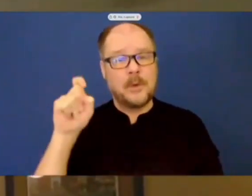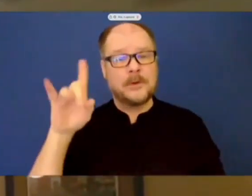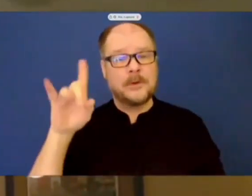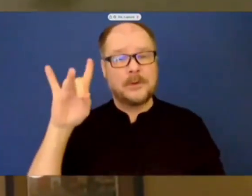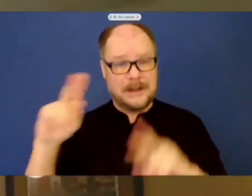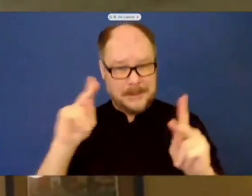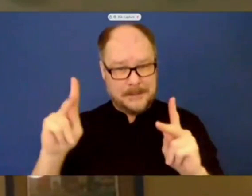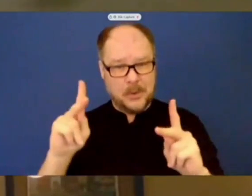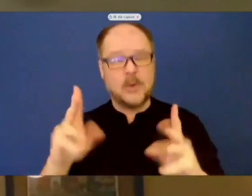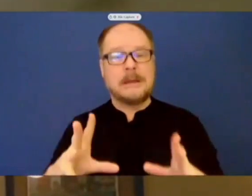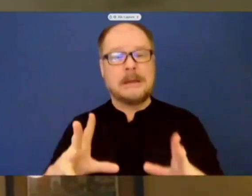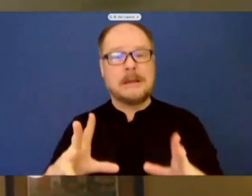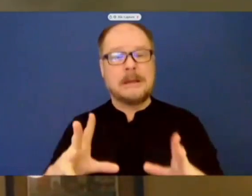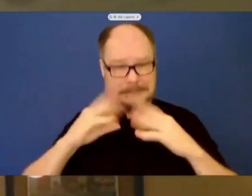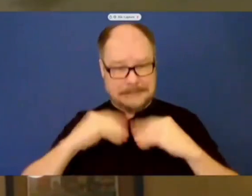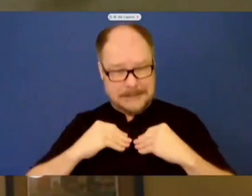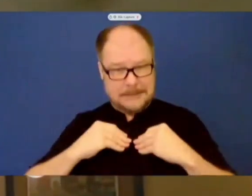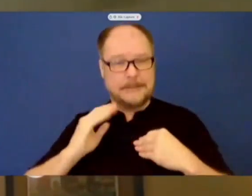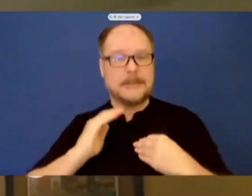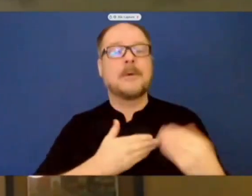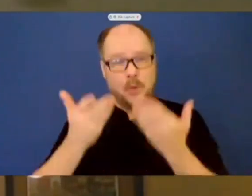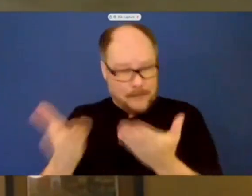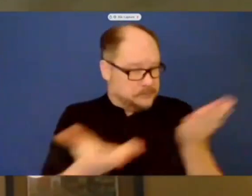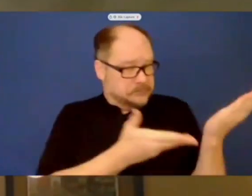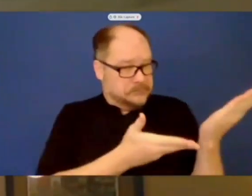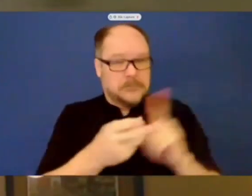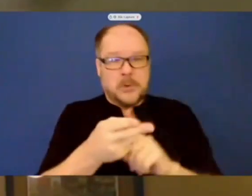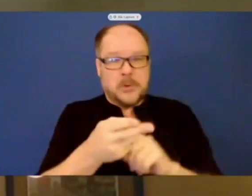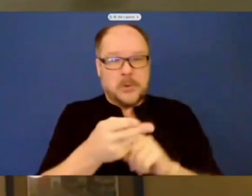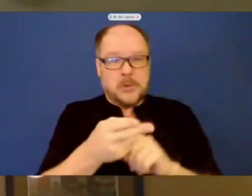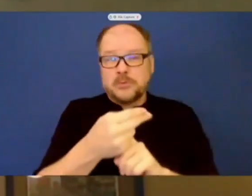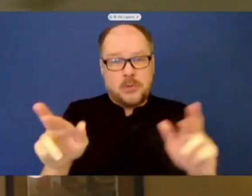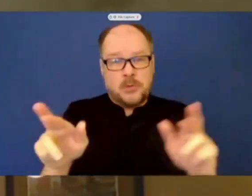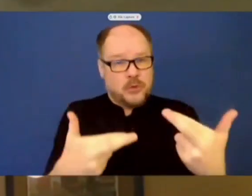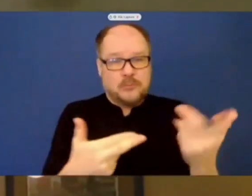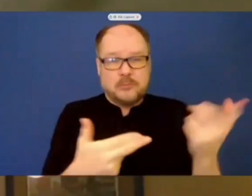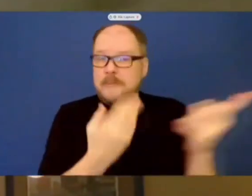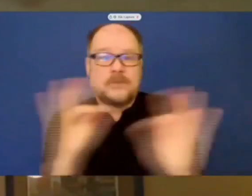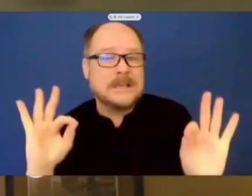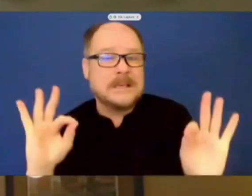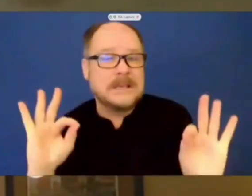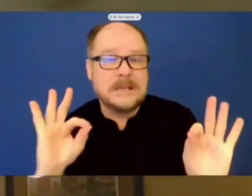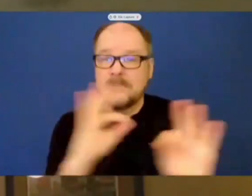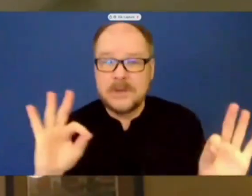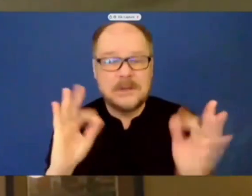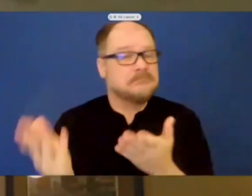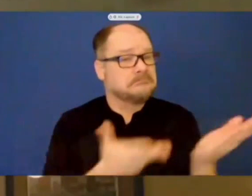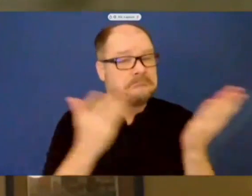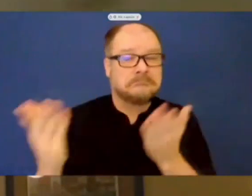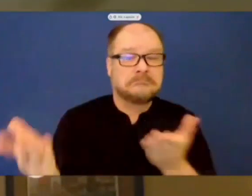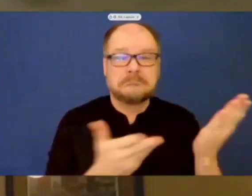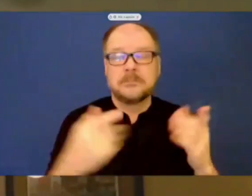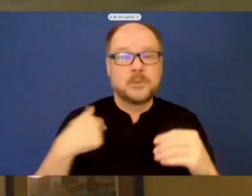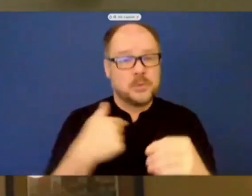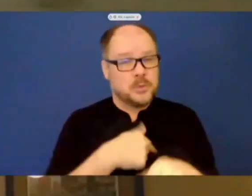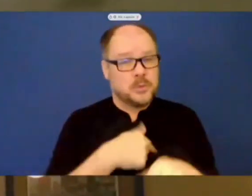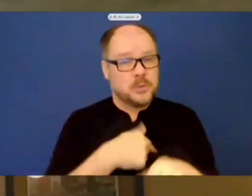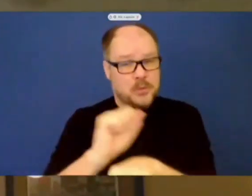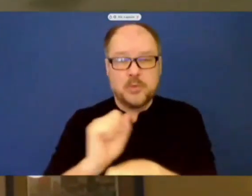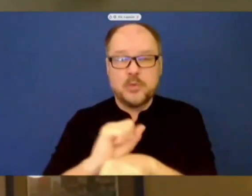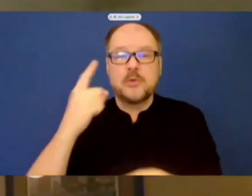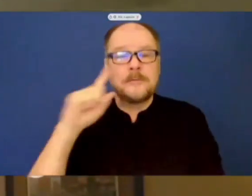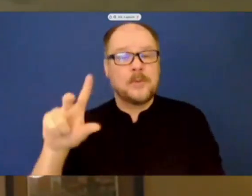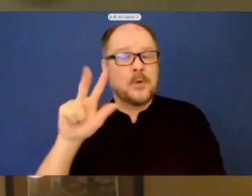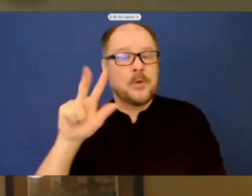our offer of a hotel room. We will continue to work tirelessly over the next 36 hours to encourage every